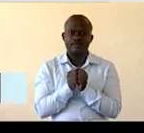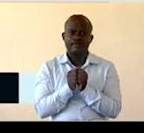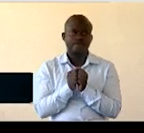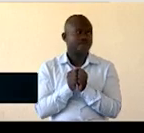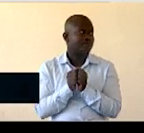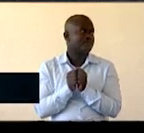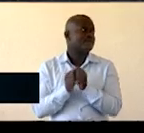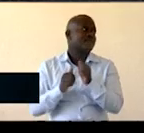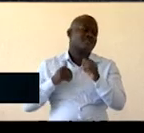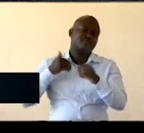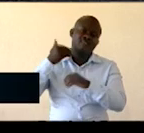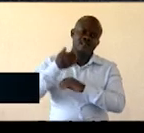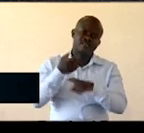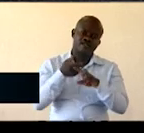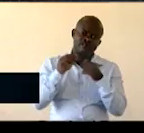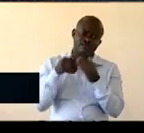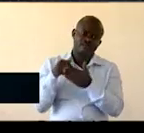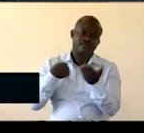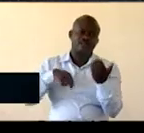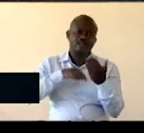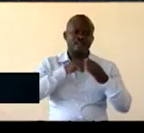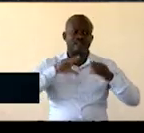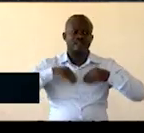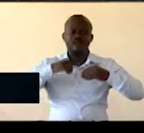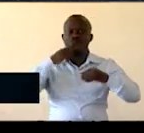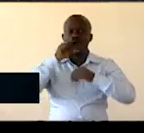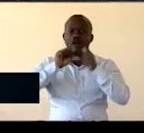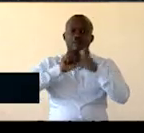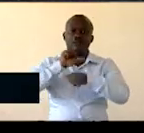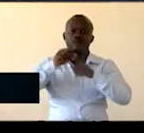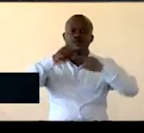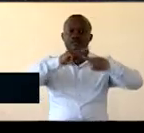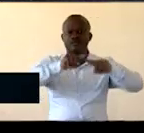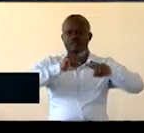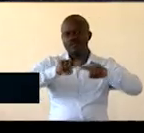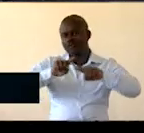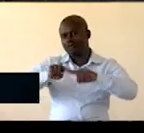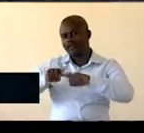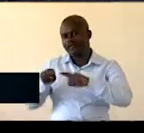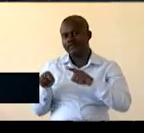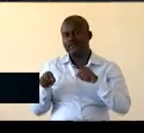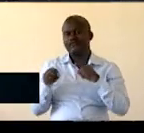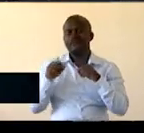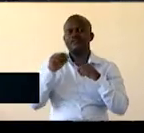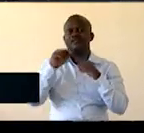Then from there, let us talk about different types of